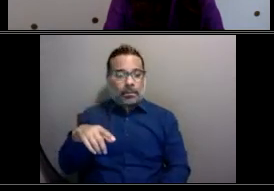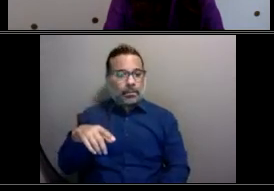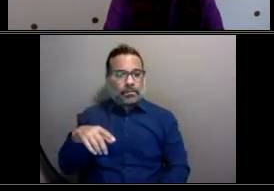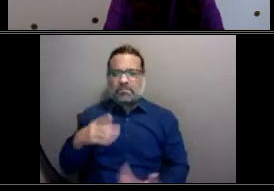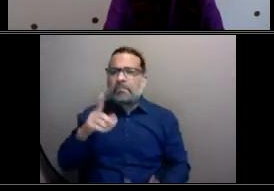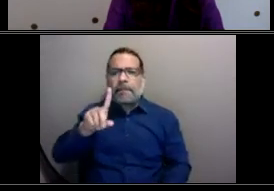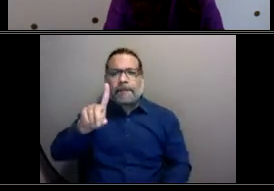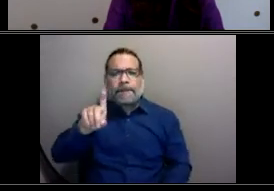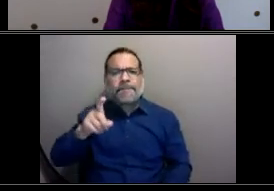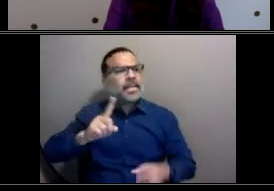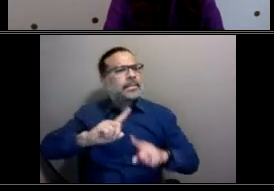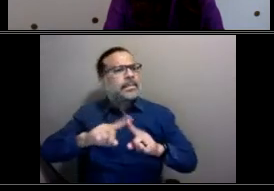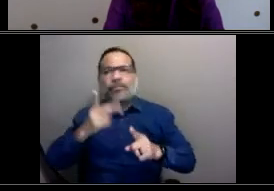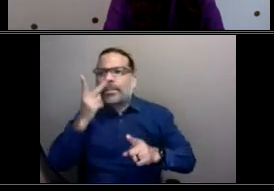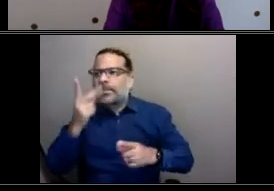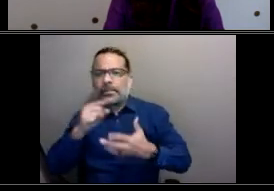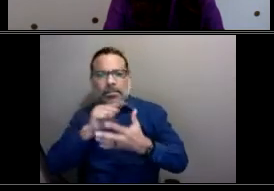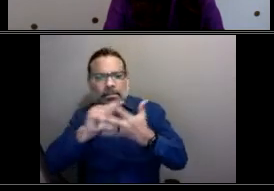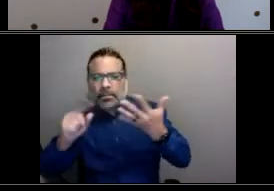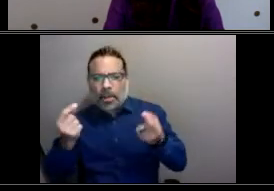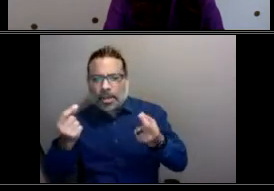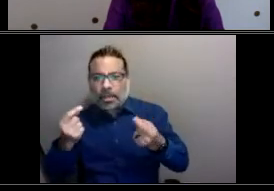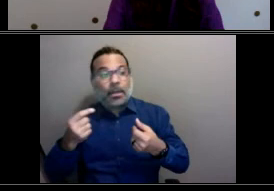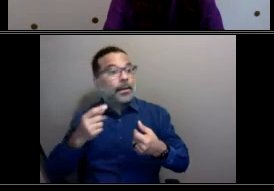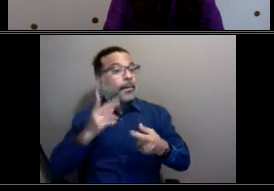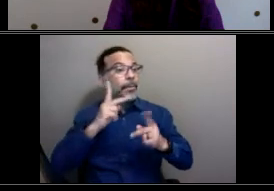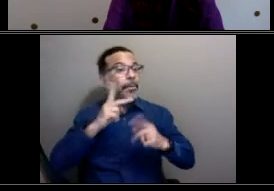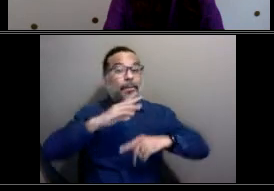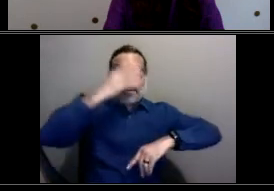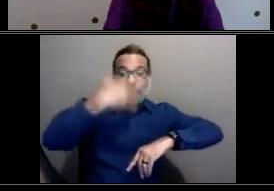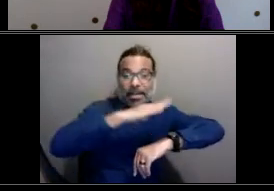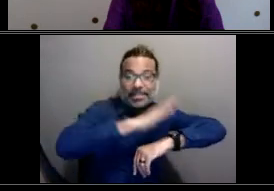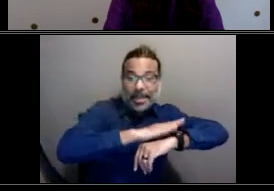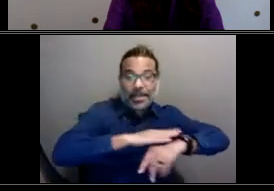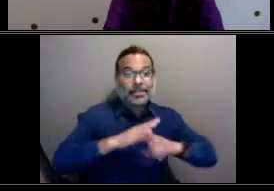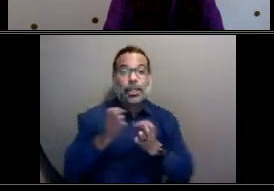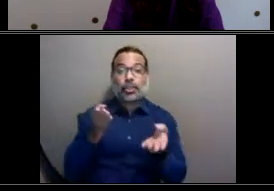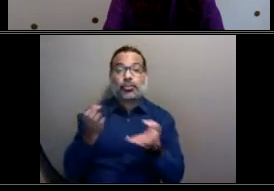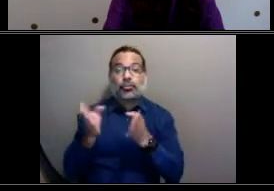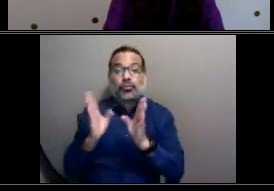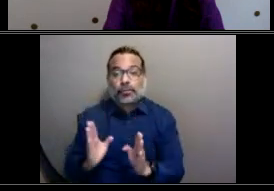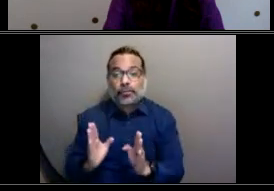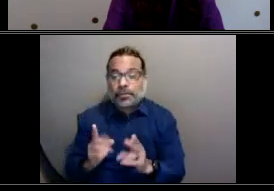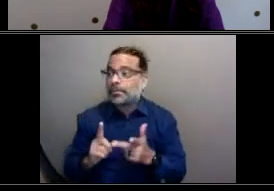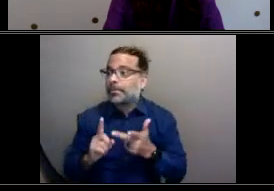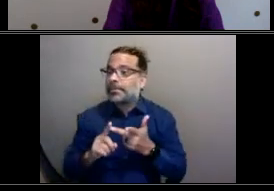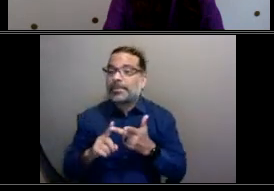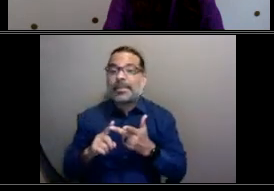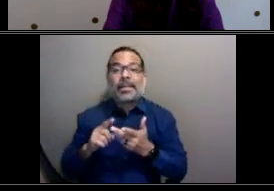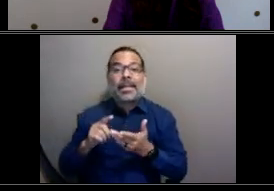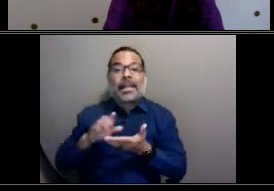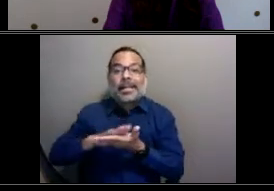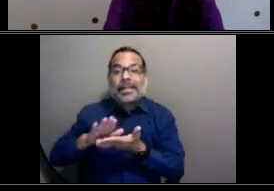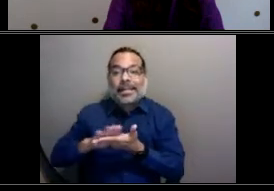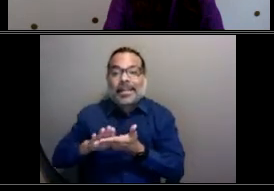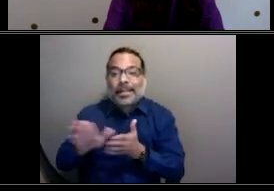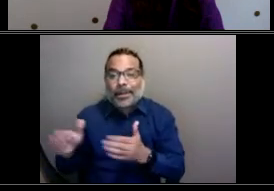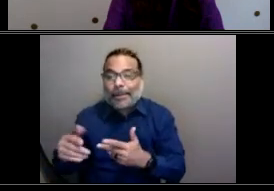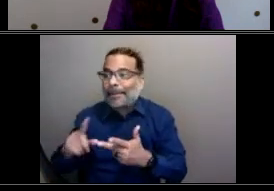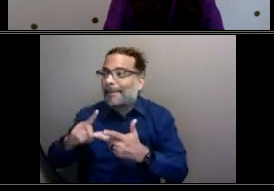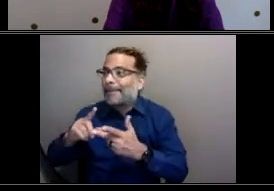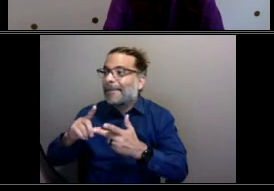things you see? You see, folks at the front desk, you see servers, you see our housekeepers, you see the management